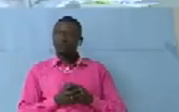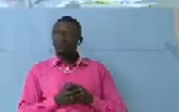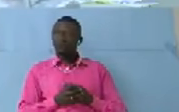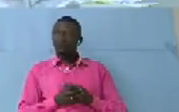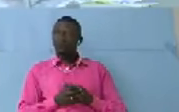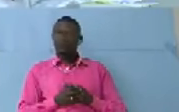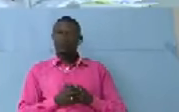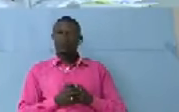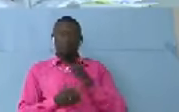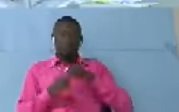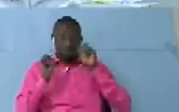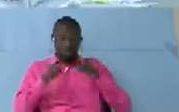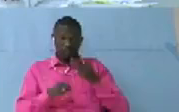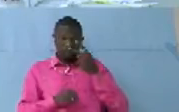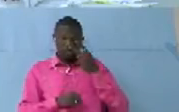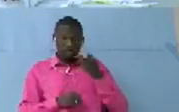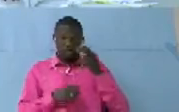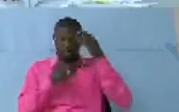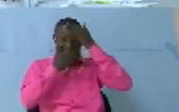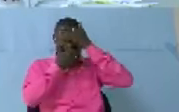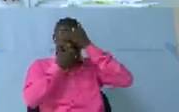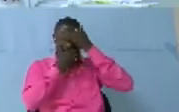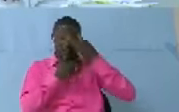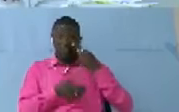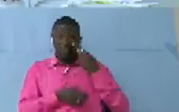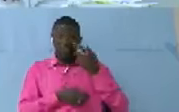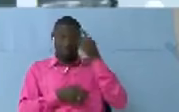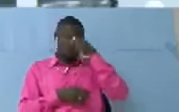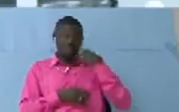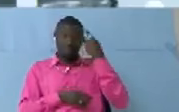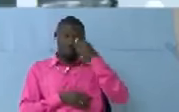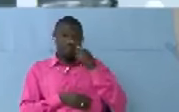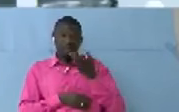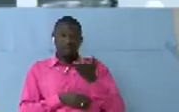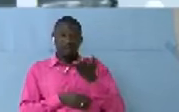you able to see their faces? No, because